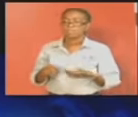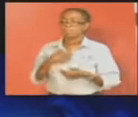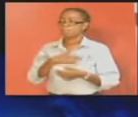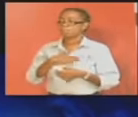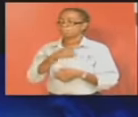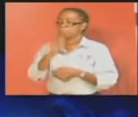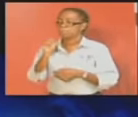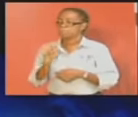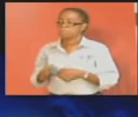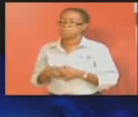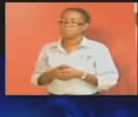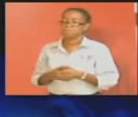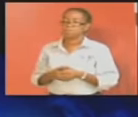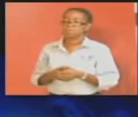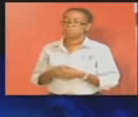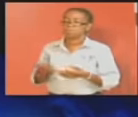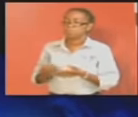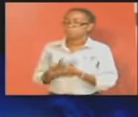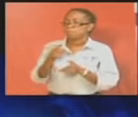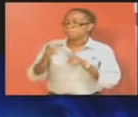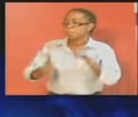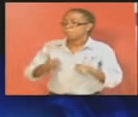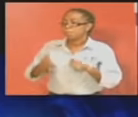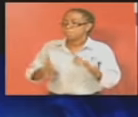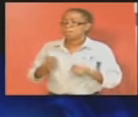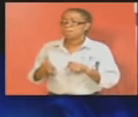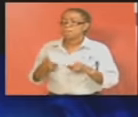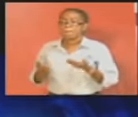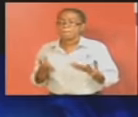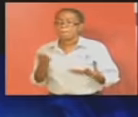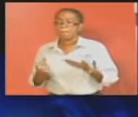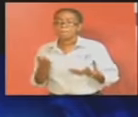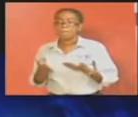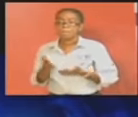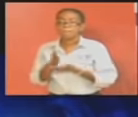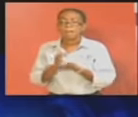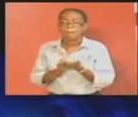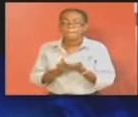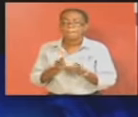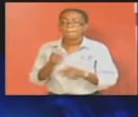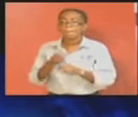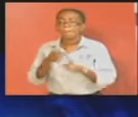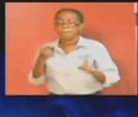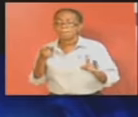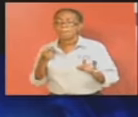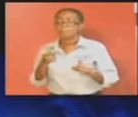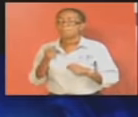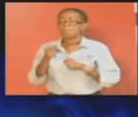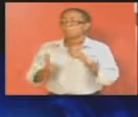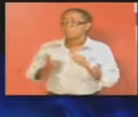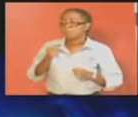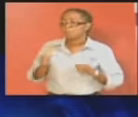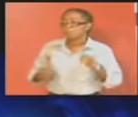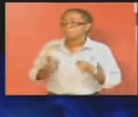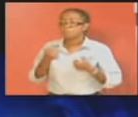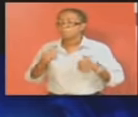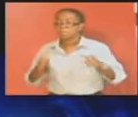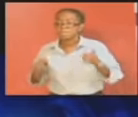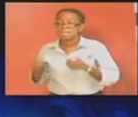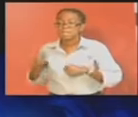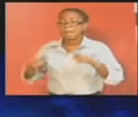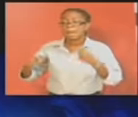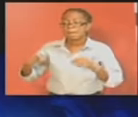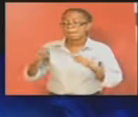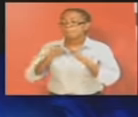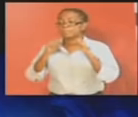any contact sports like that? And second question is for Ms. Campbell. Ms. Campbell, what advice you have for